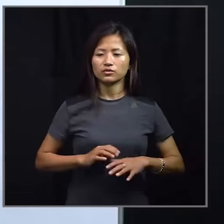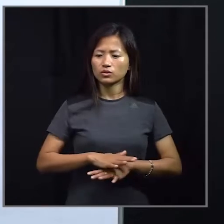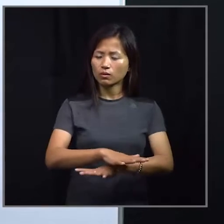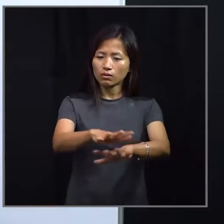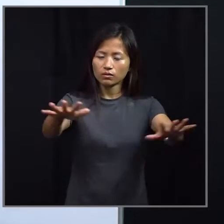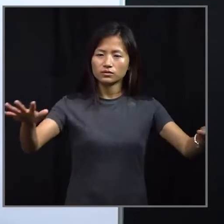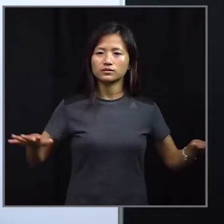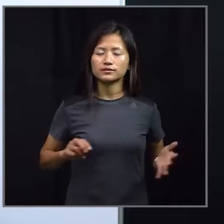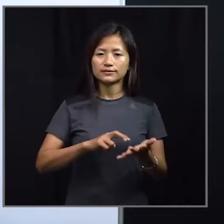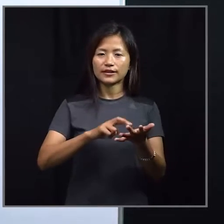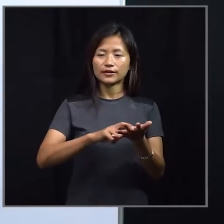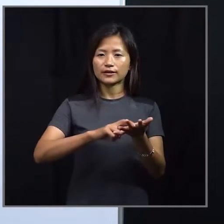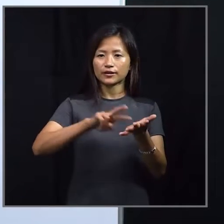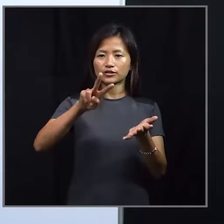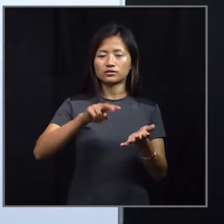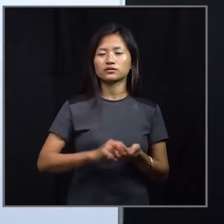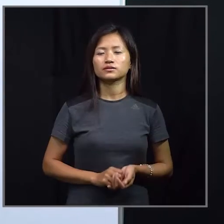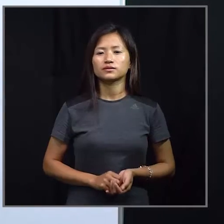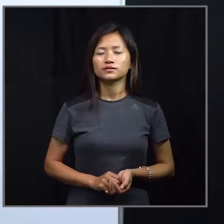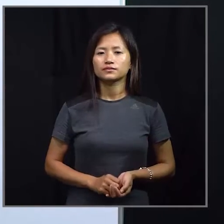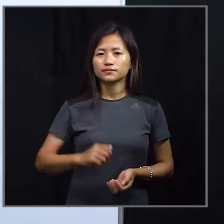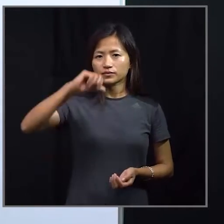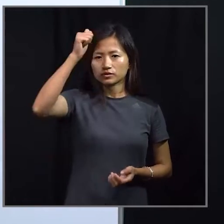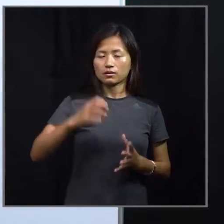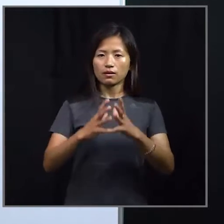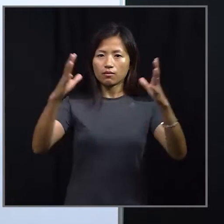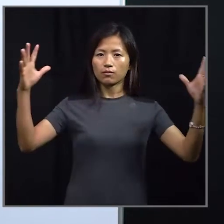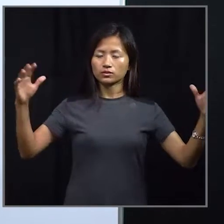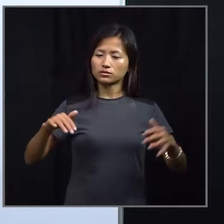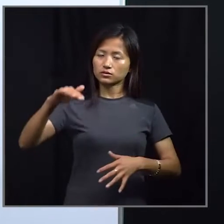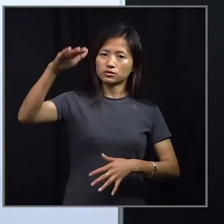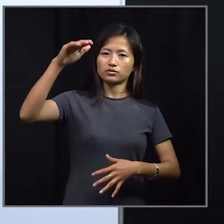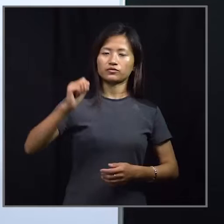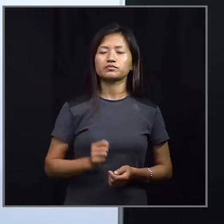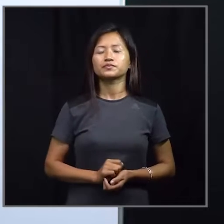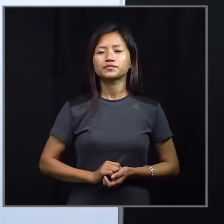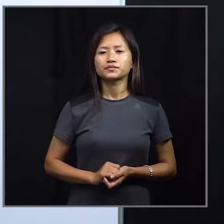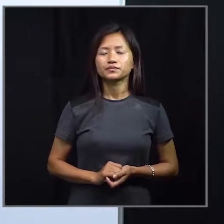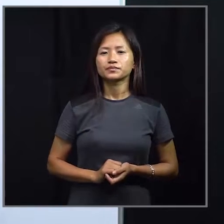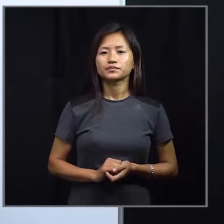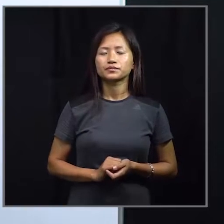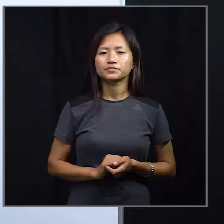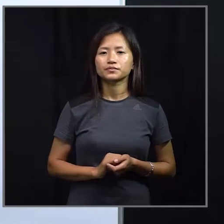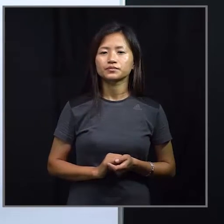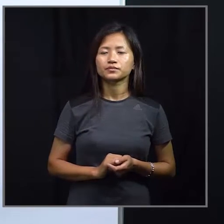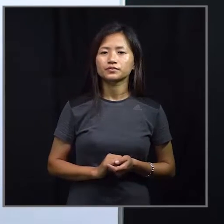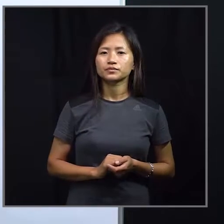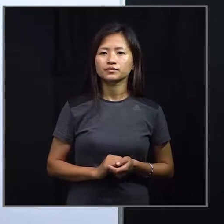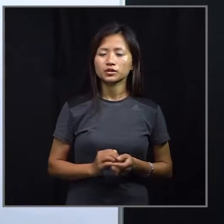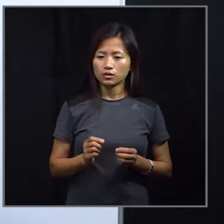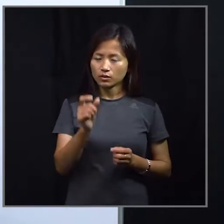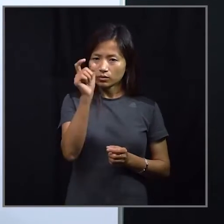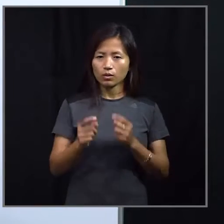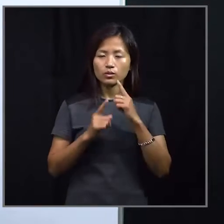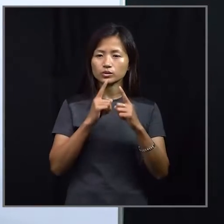entire nation, India. That's why we say India has large percentage of poverty or not. Likewise, when we say